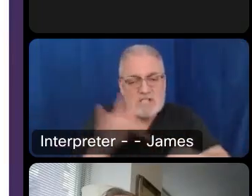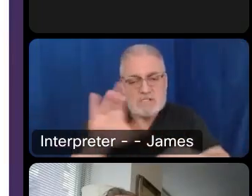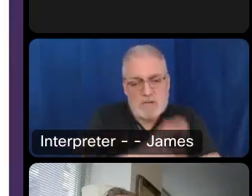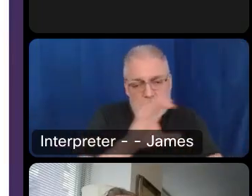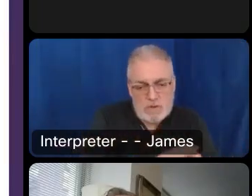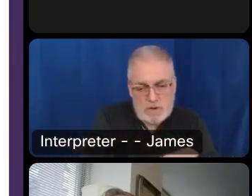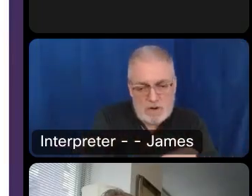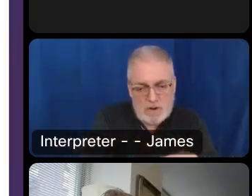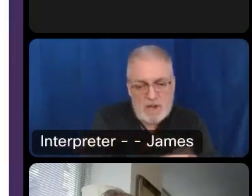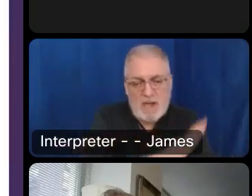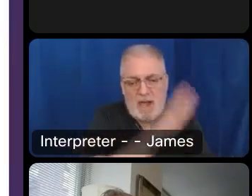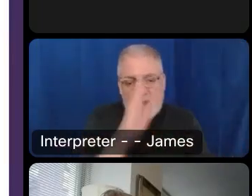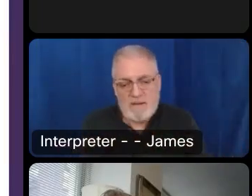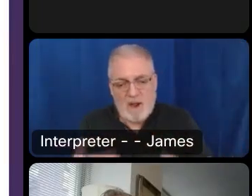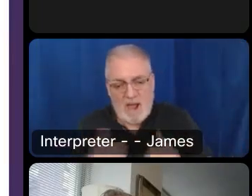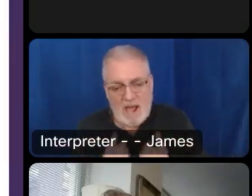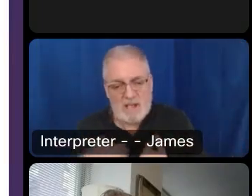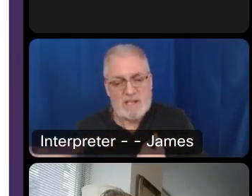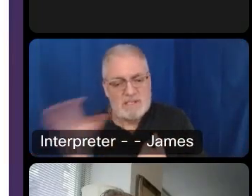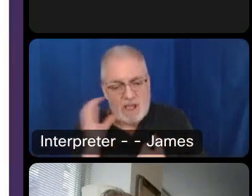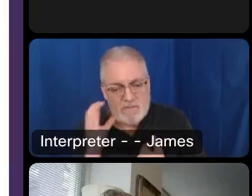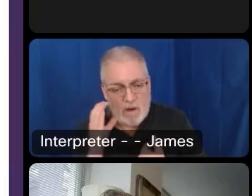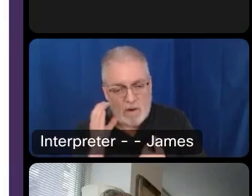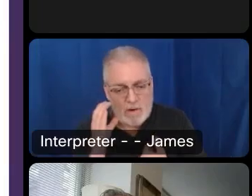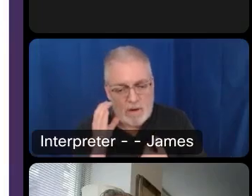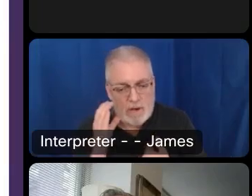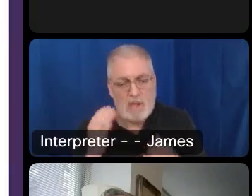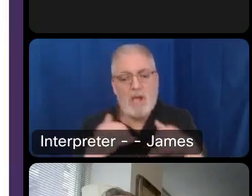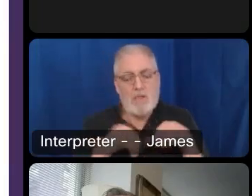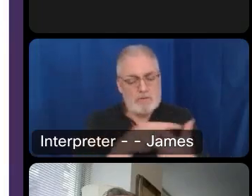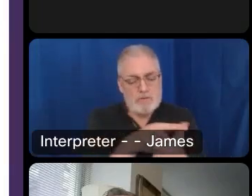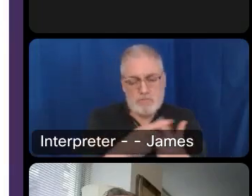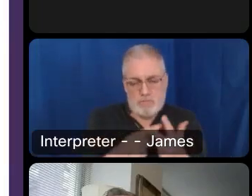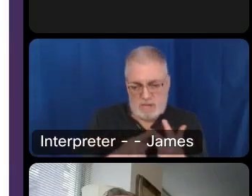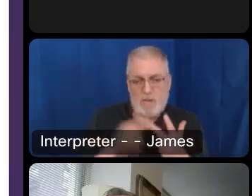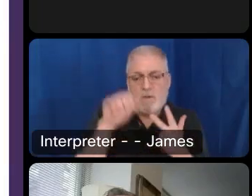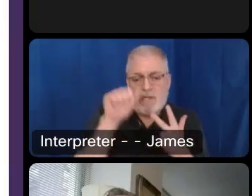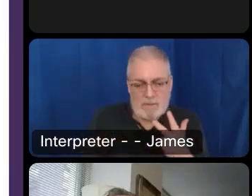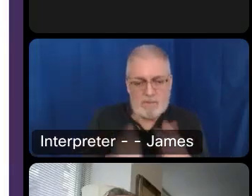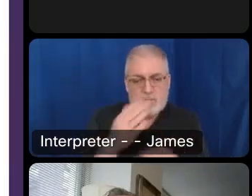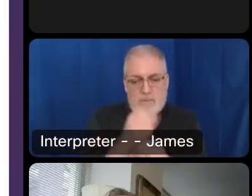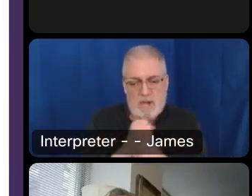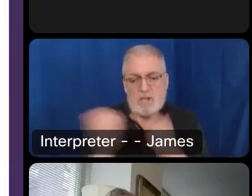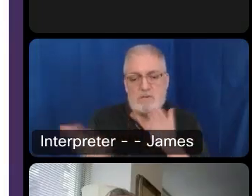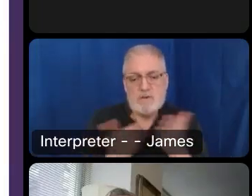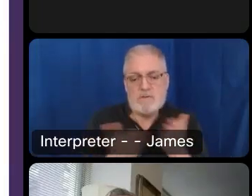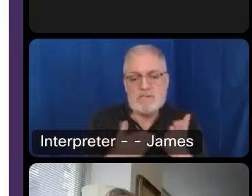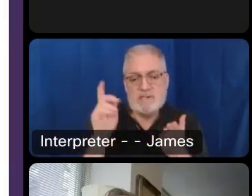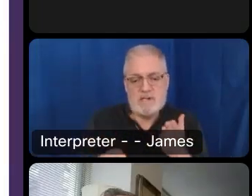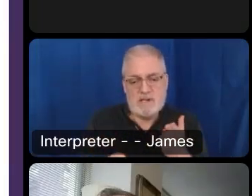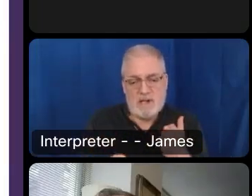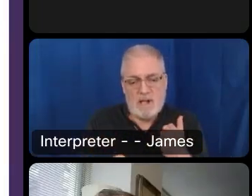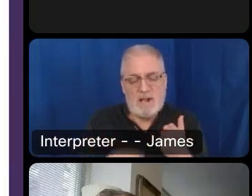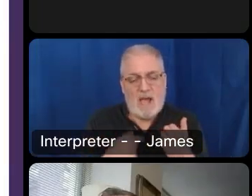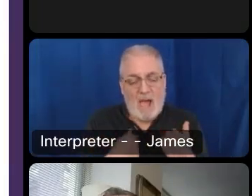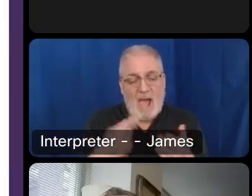get them the services that they needed between using those three different but it took us sitting down with them on their front porch and